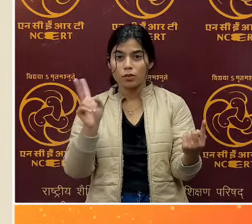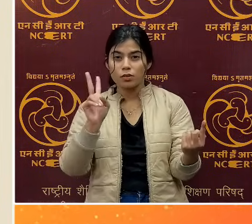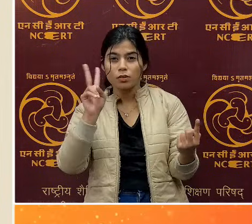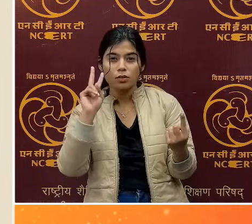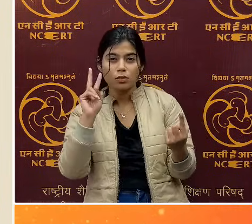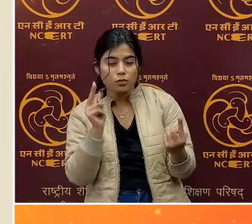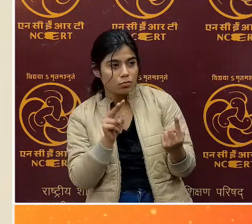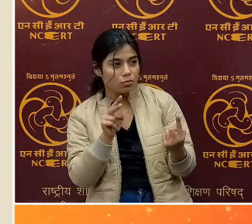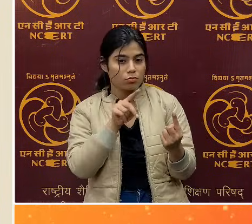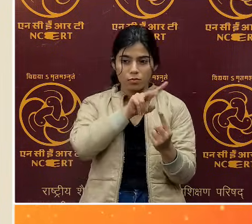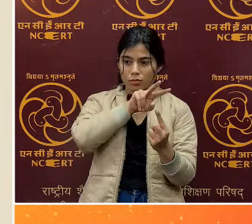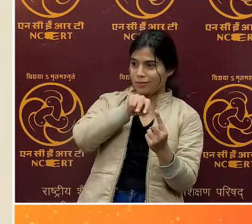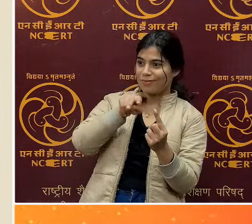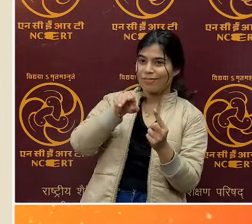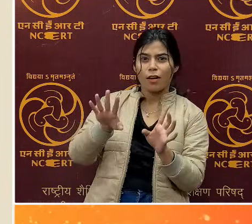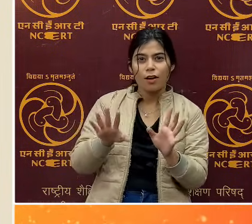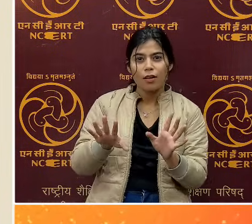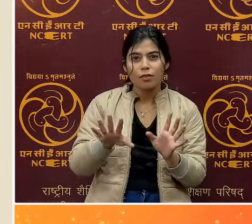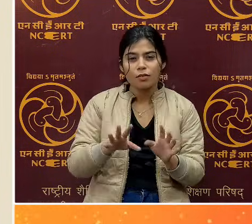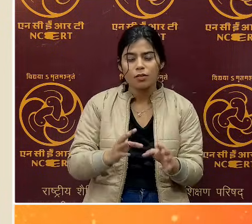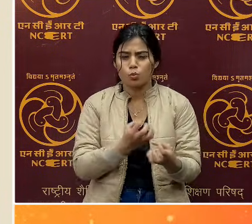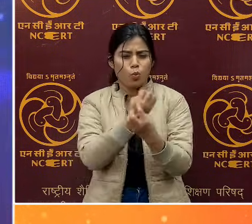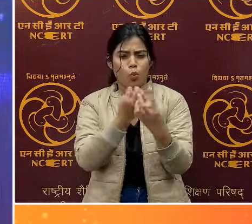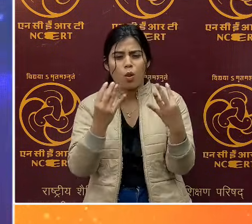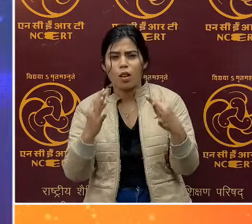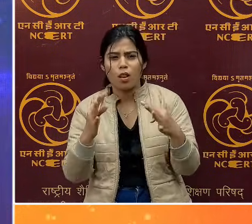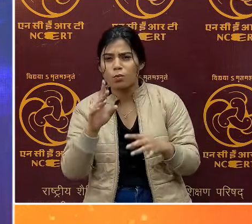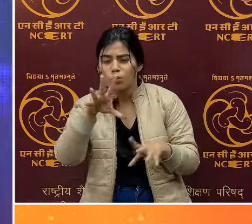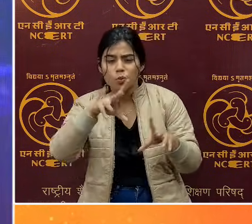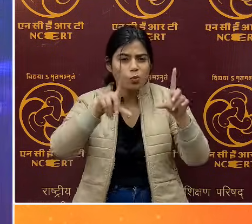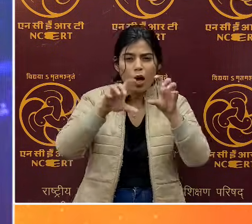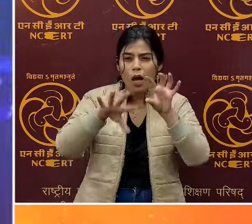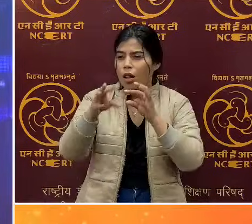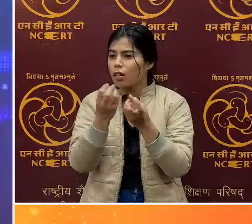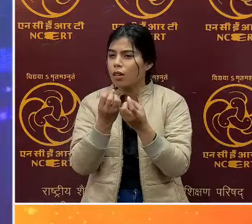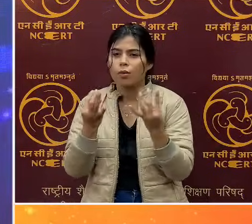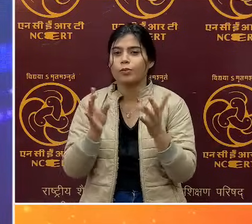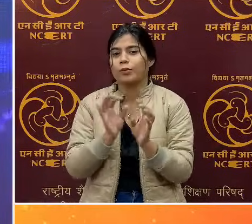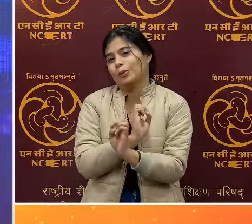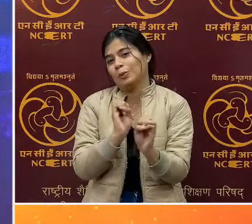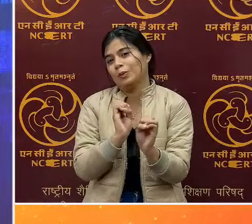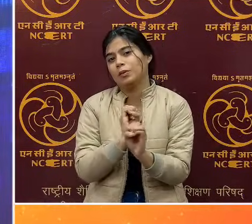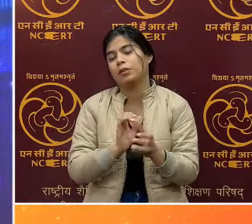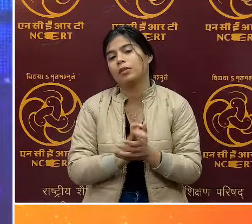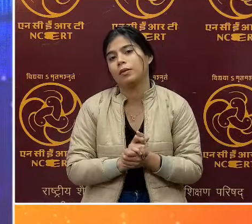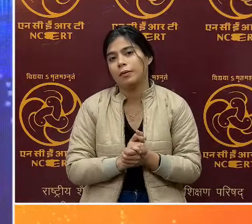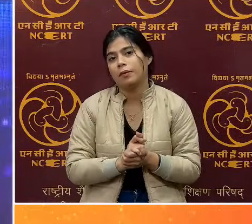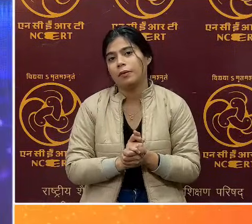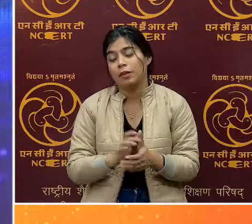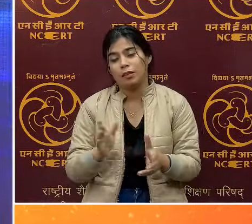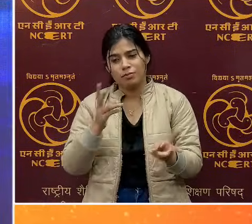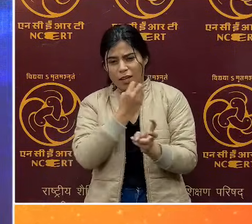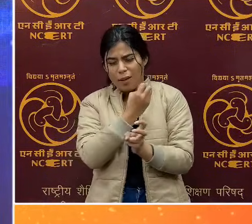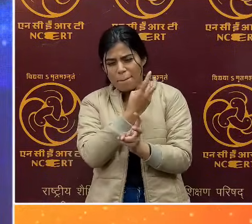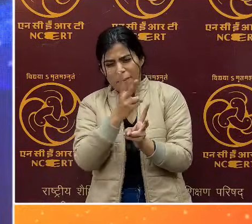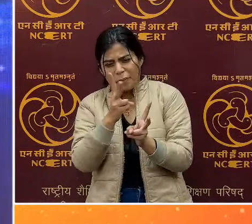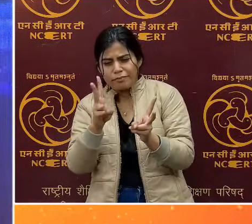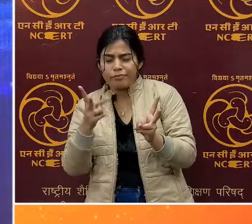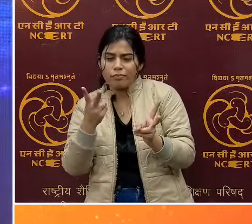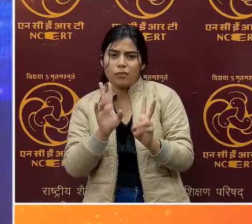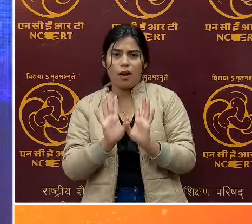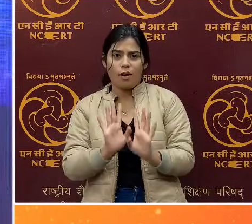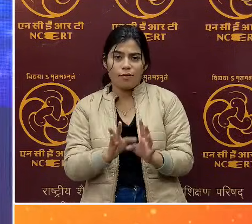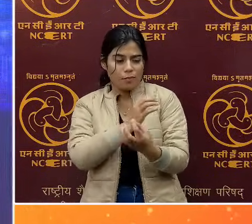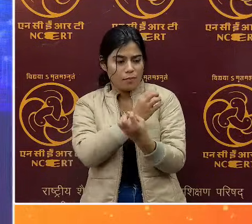see infinite images. You cannot count those images. Yes, because this side also there are multiple images, at the back also